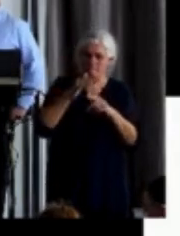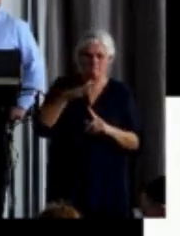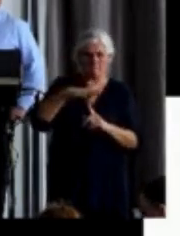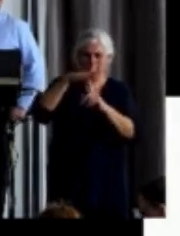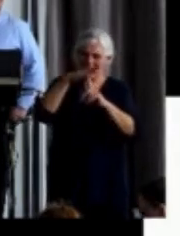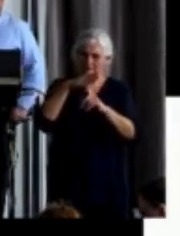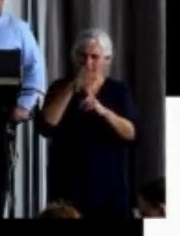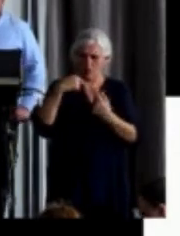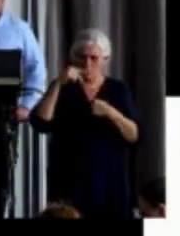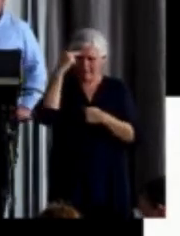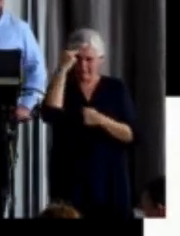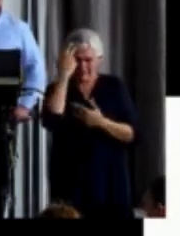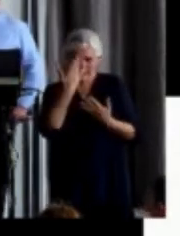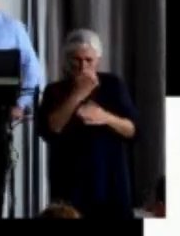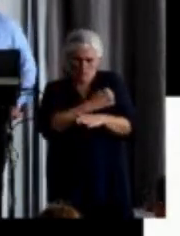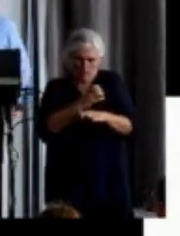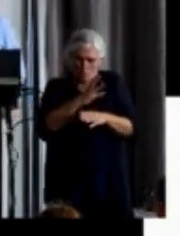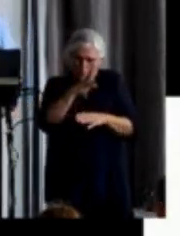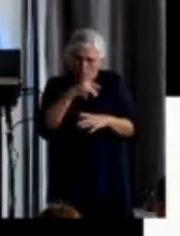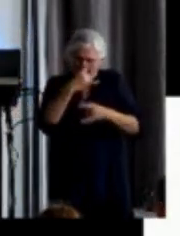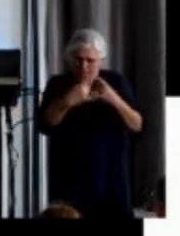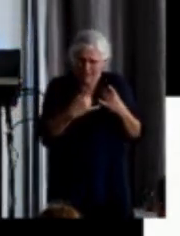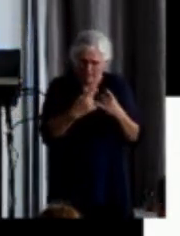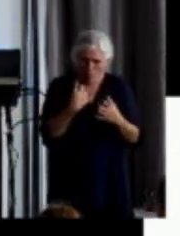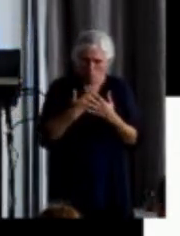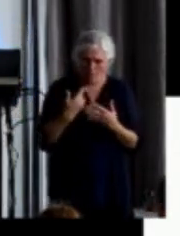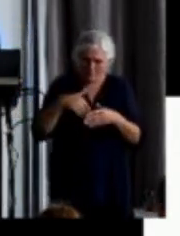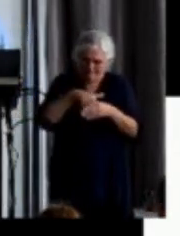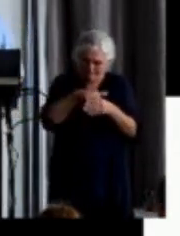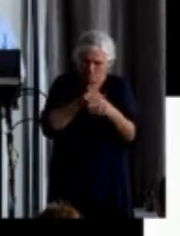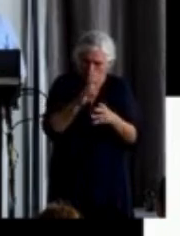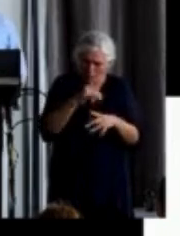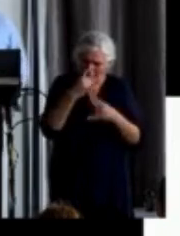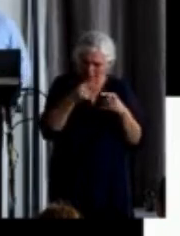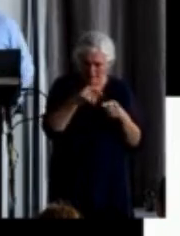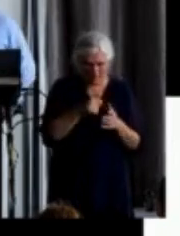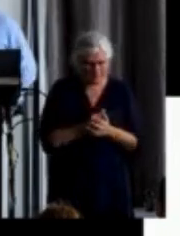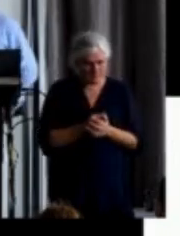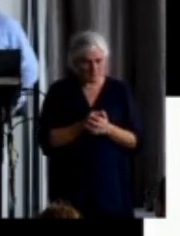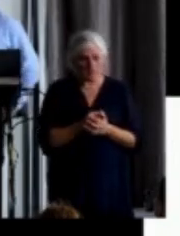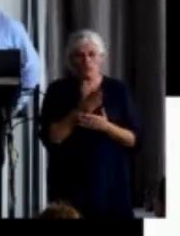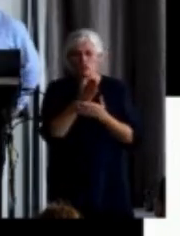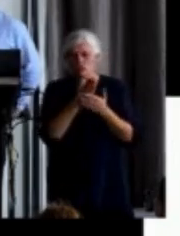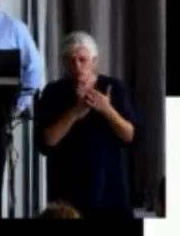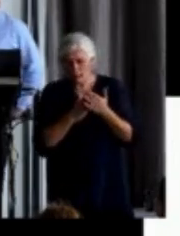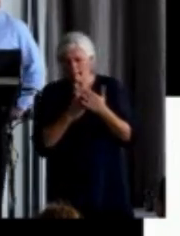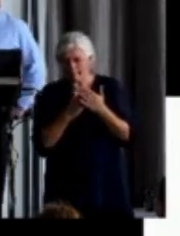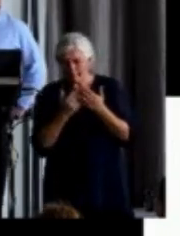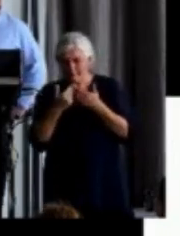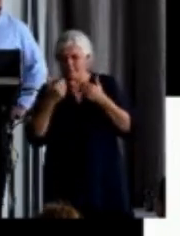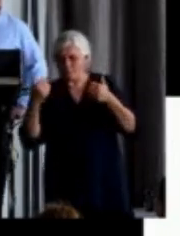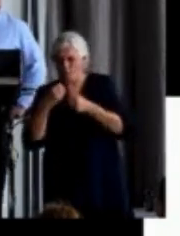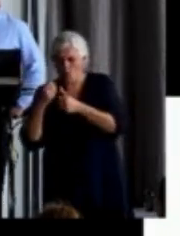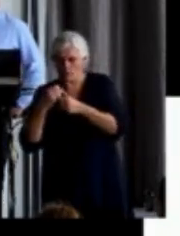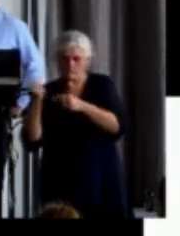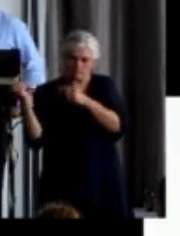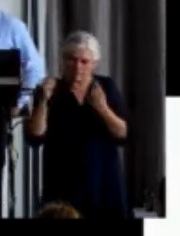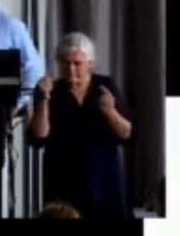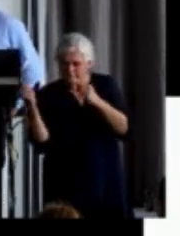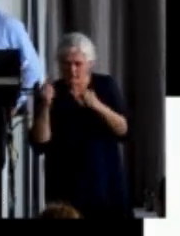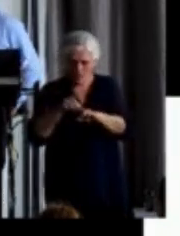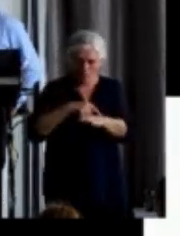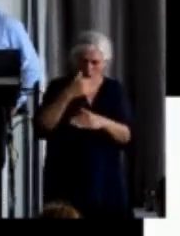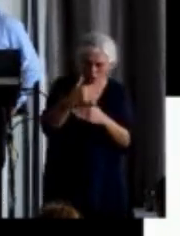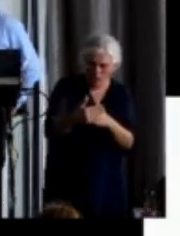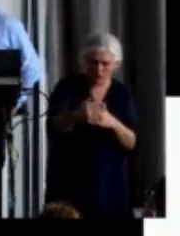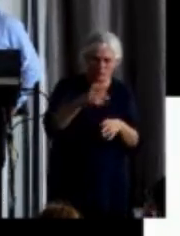that we understand in relation to chronic disease and what defines chronic disease. There is some disparity of agreement with how long a